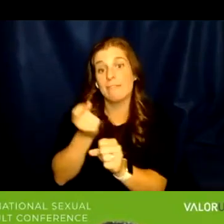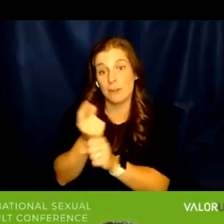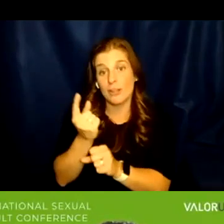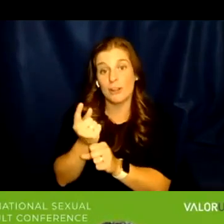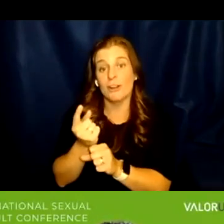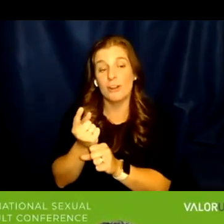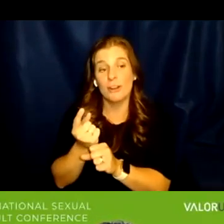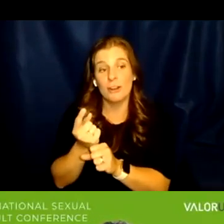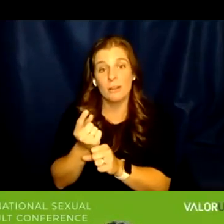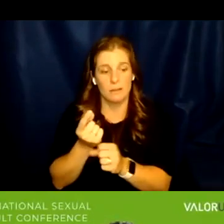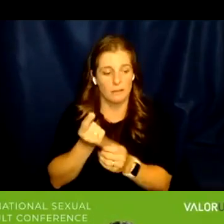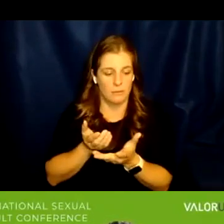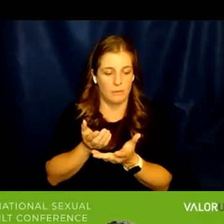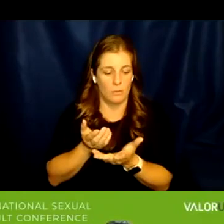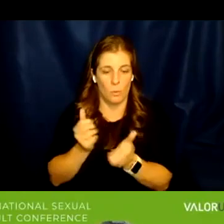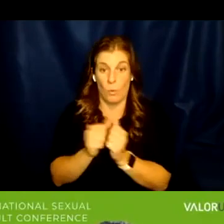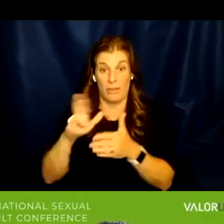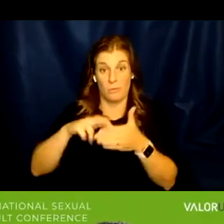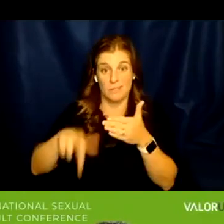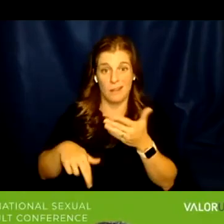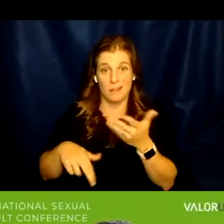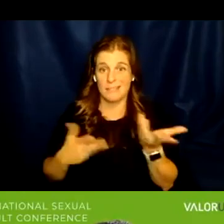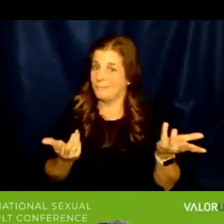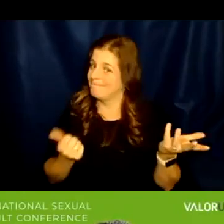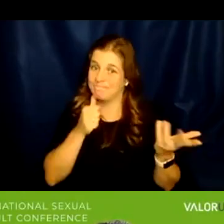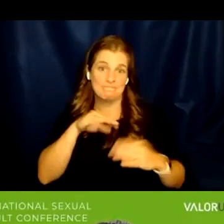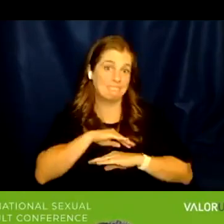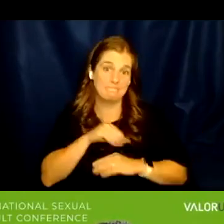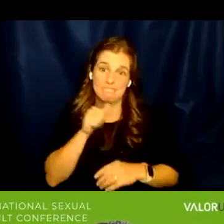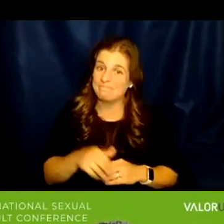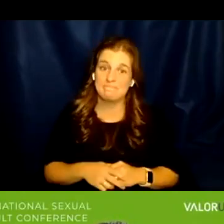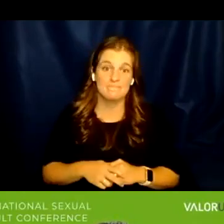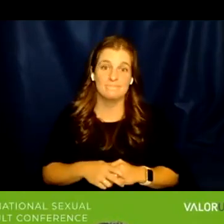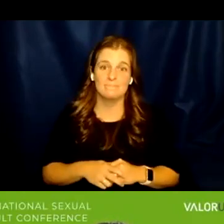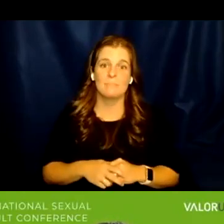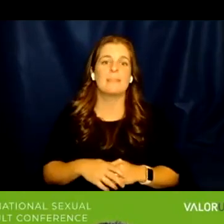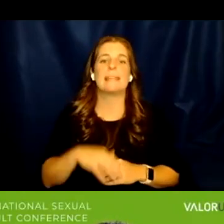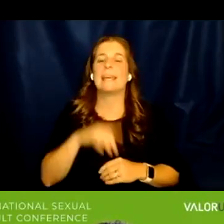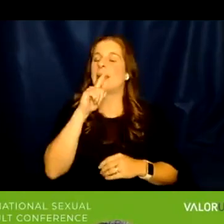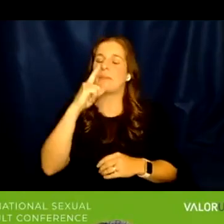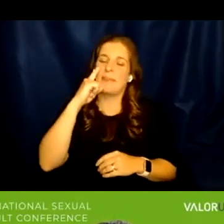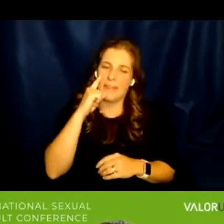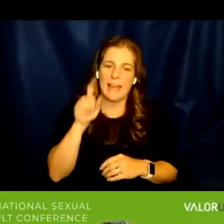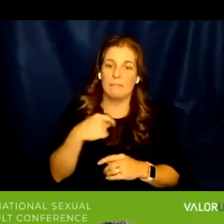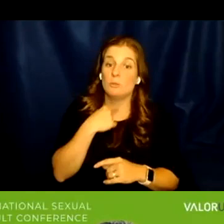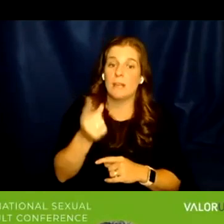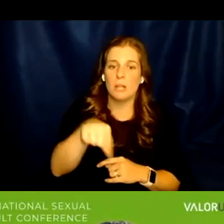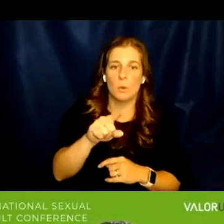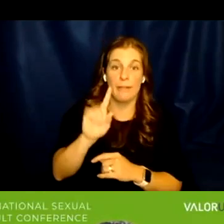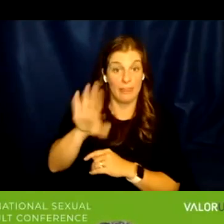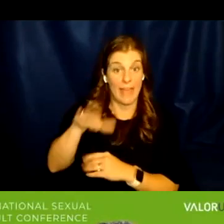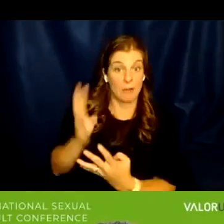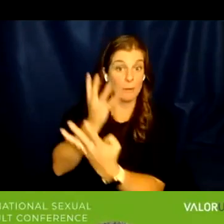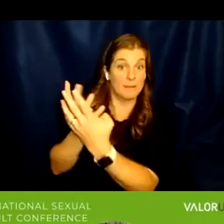very unsatisfactory results. So I don't think I need to tell anyone that criminalization has not stopped or reduced sexual